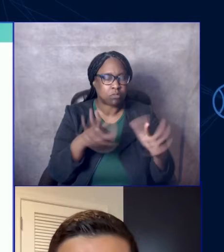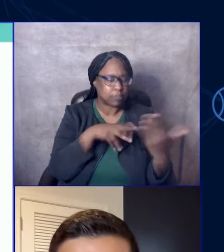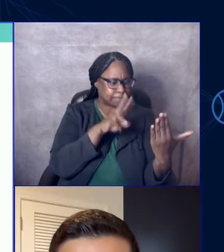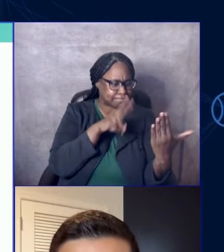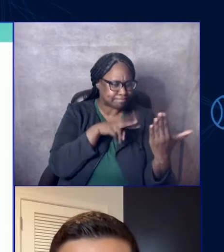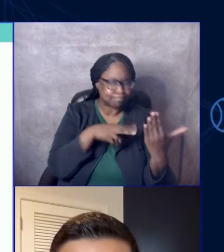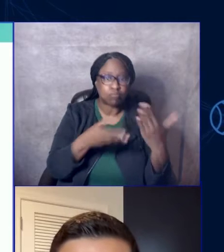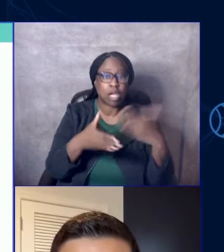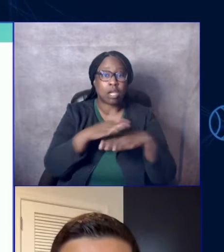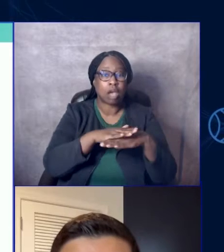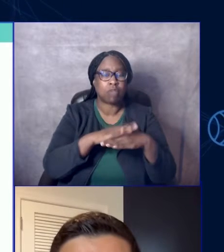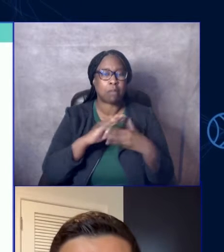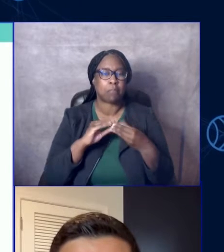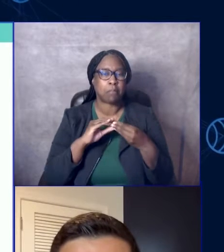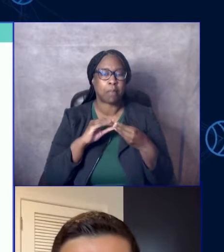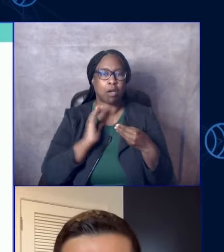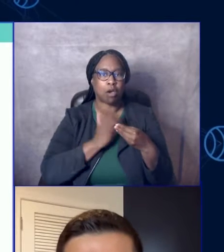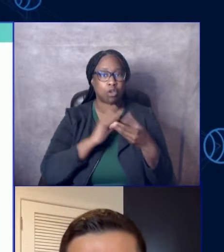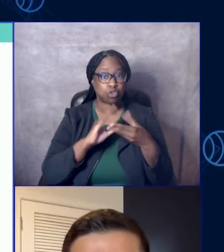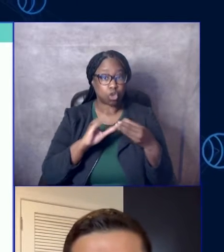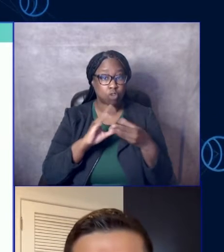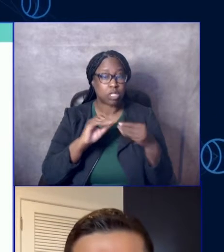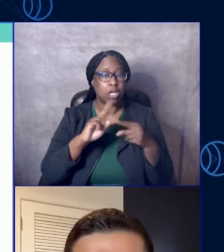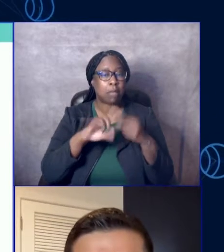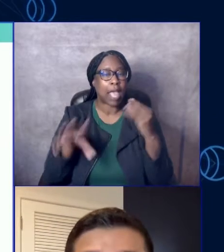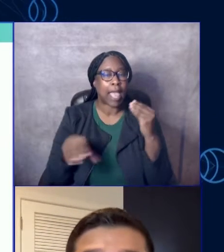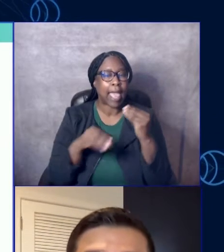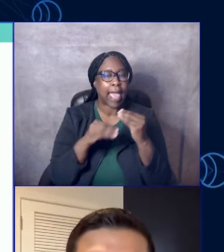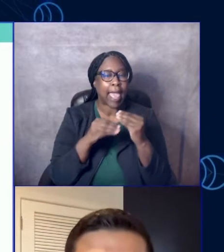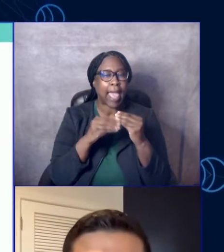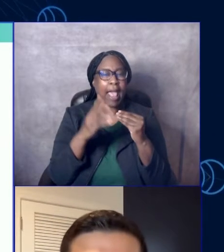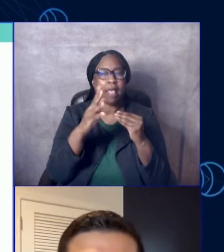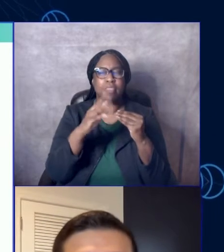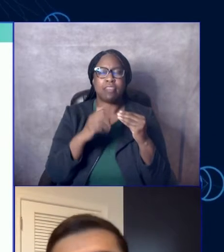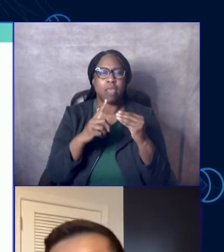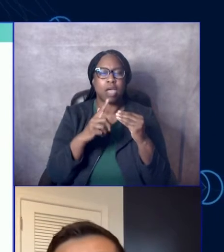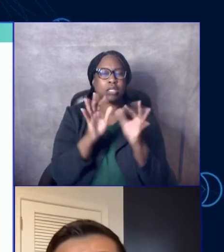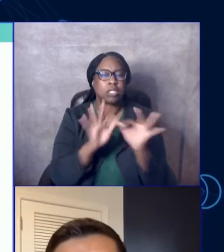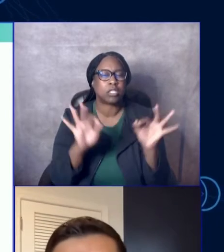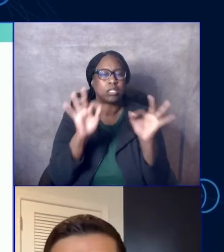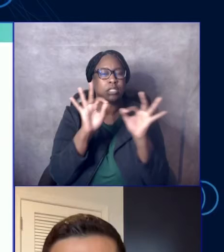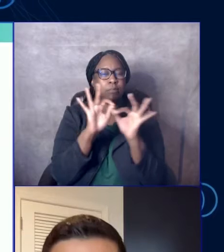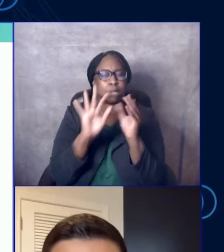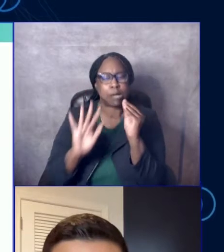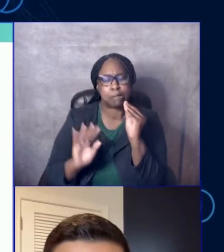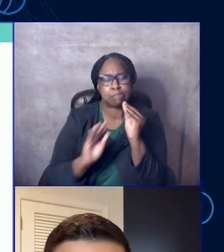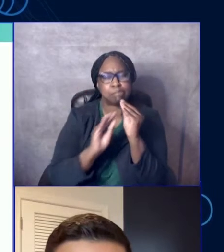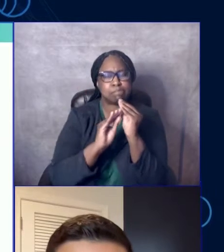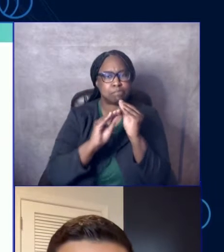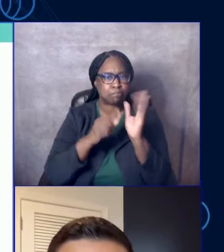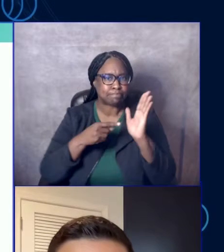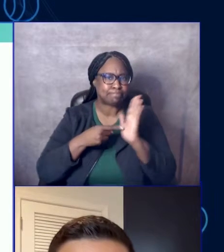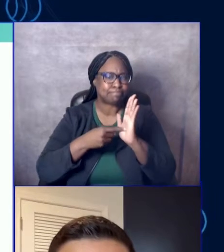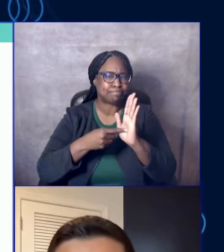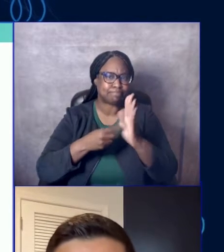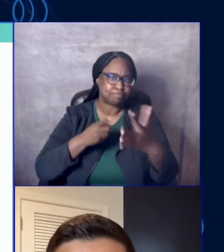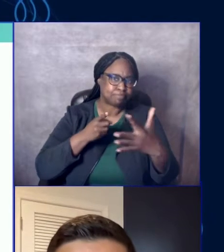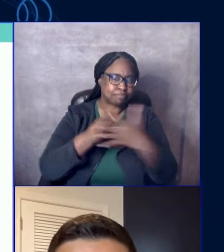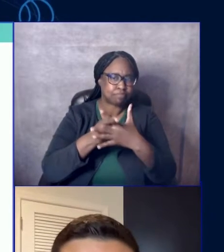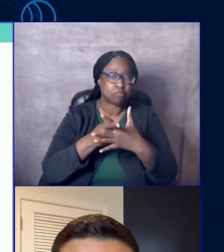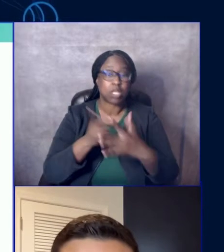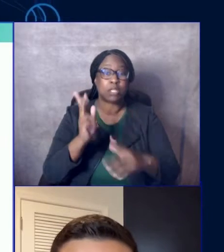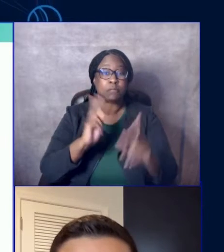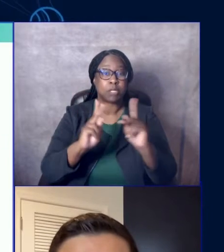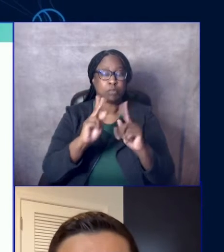nuanced way. Part of our media strategy was really to ensure that we were increasing the reach of the people who were getting